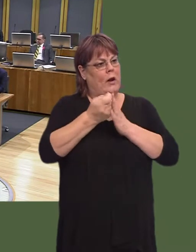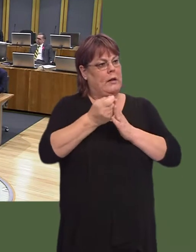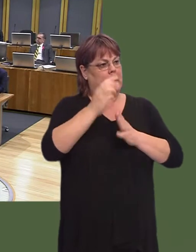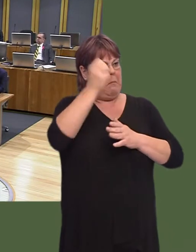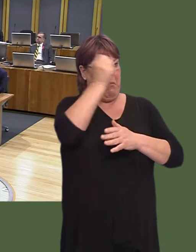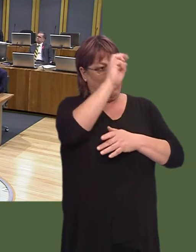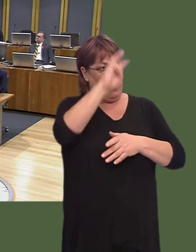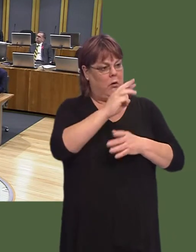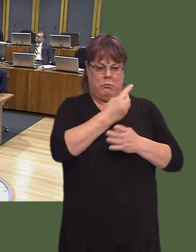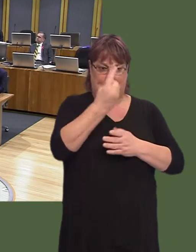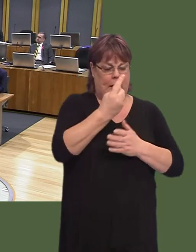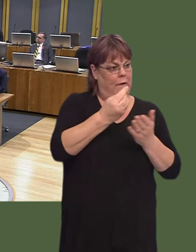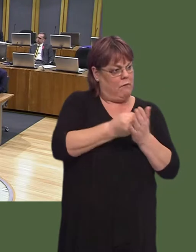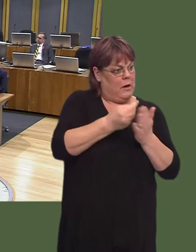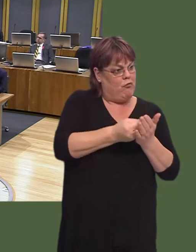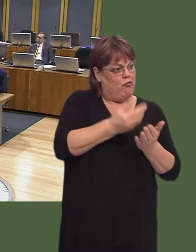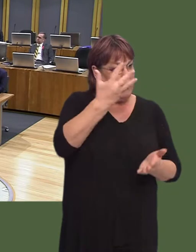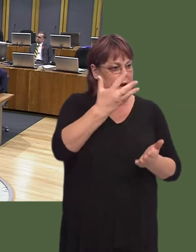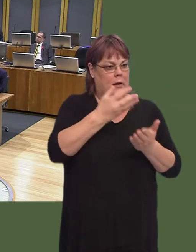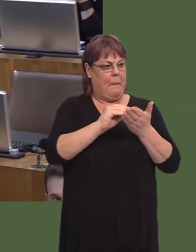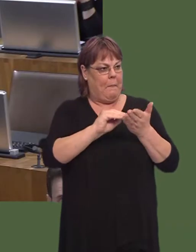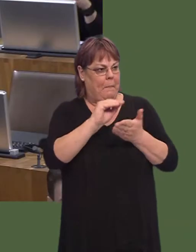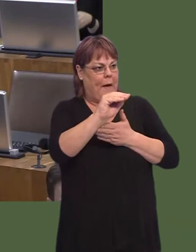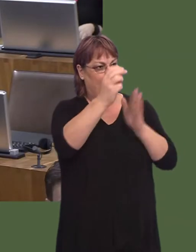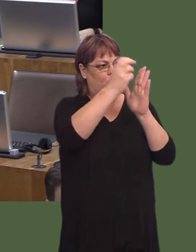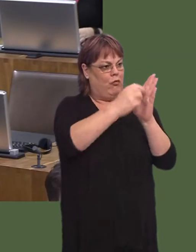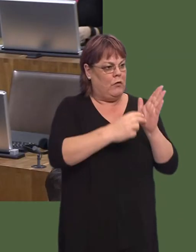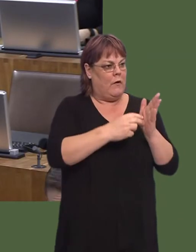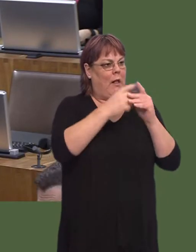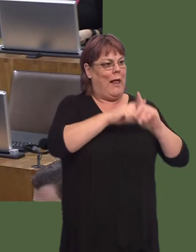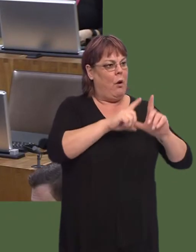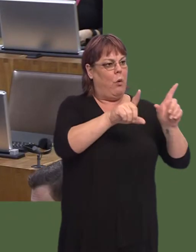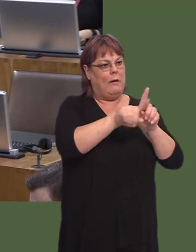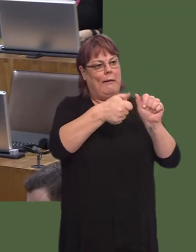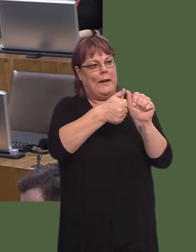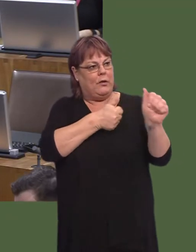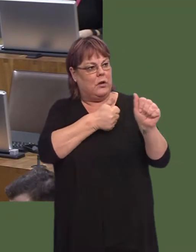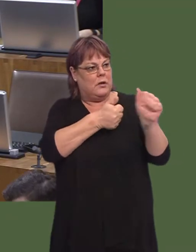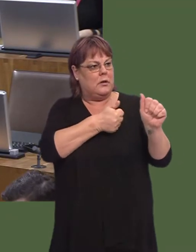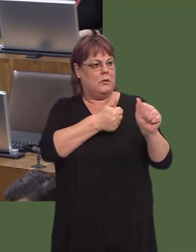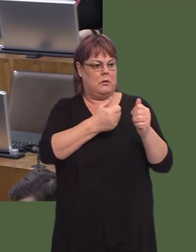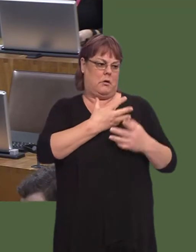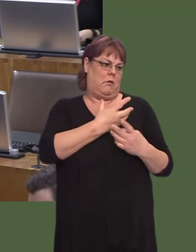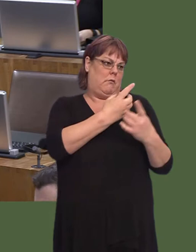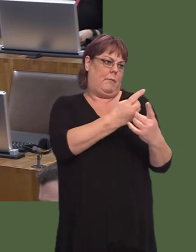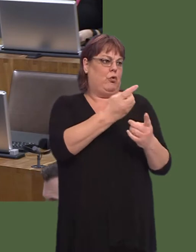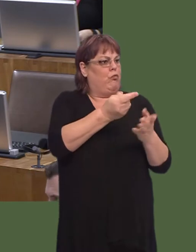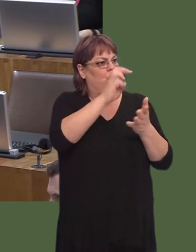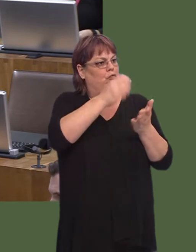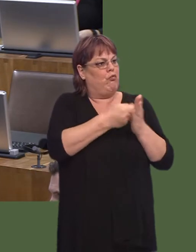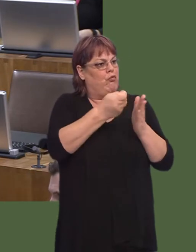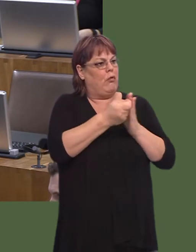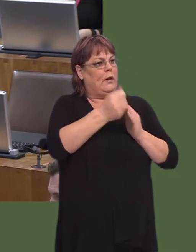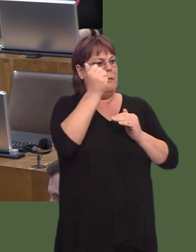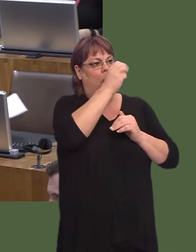It's paid for through the fees for registration and licensing of landlords and agents. It's a matter for Rent Smart Wales, of course, which is